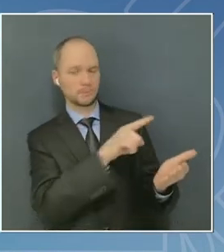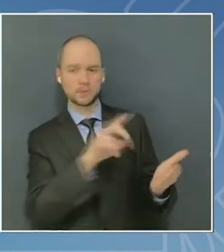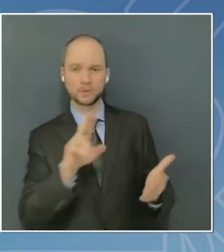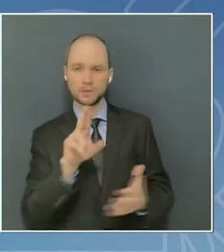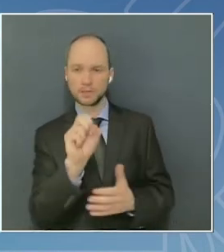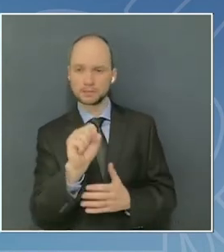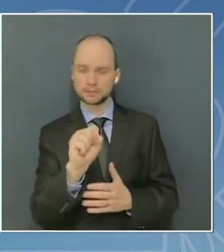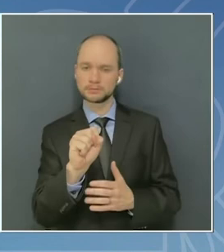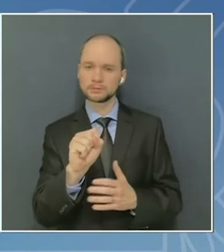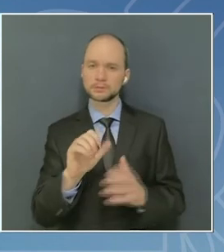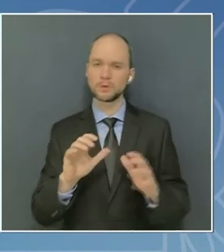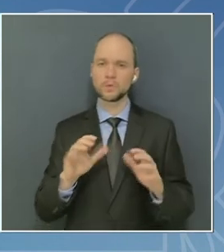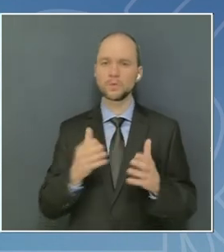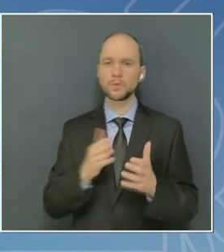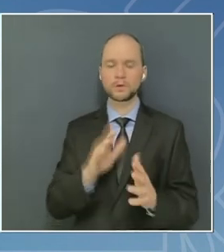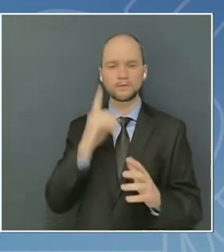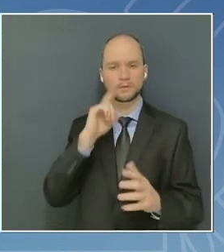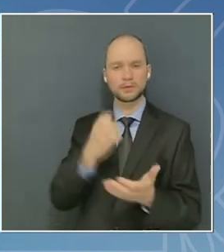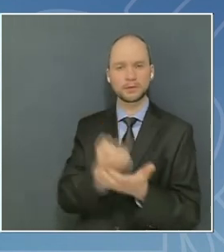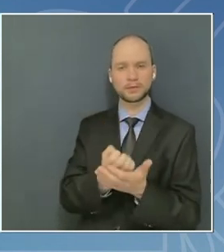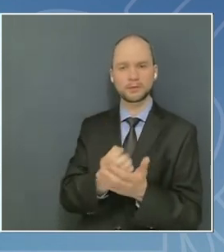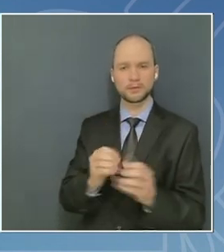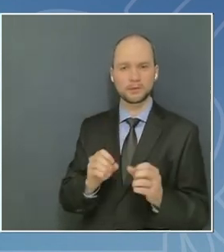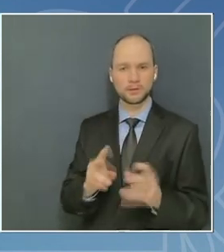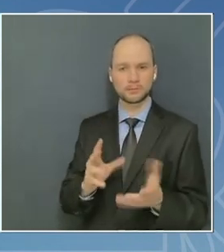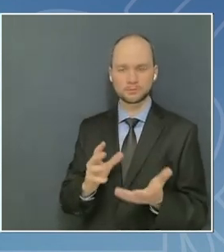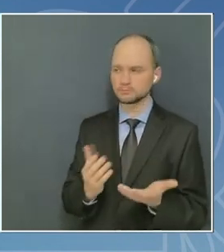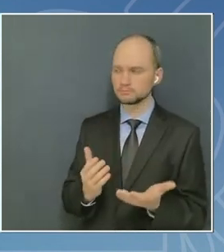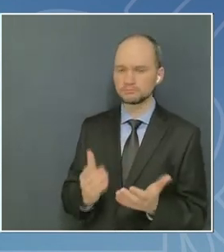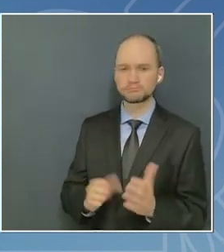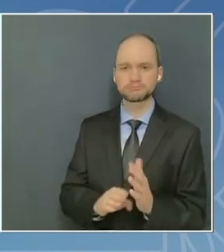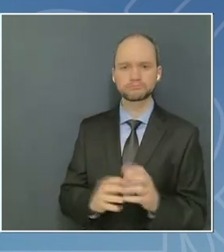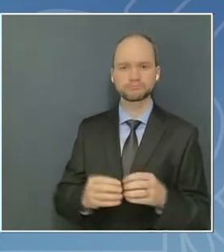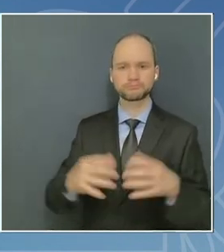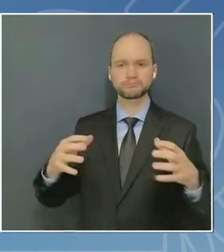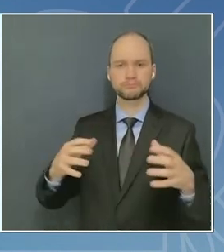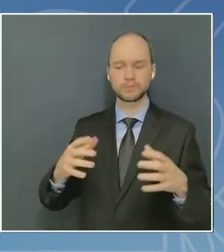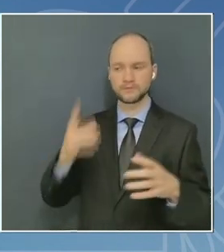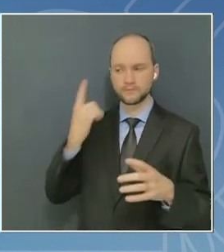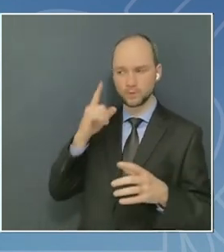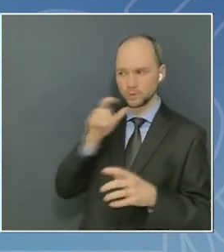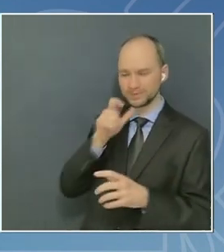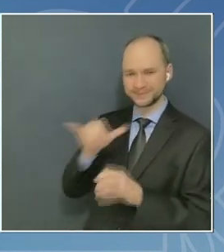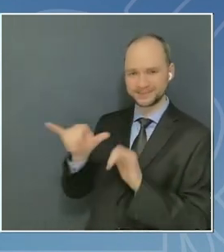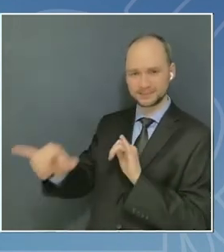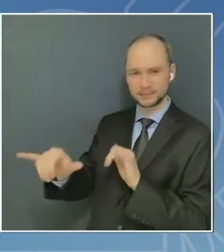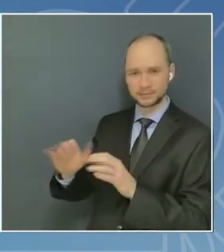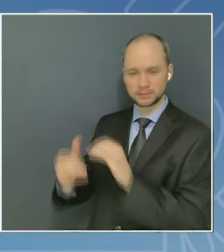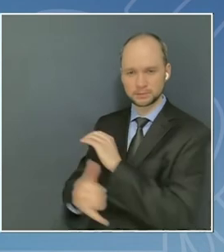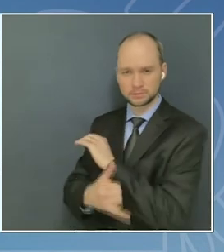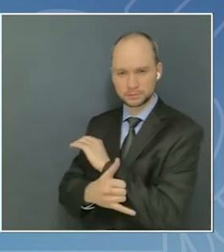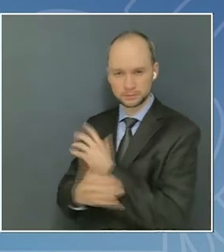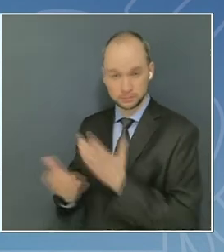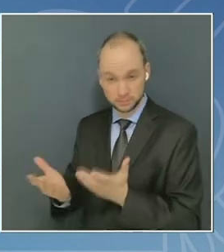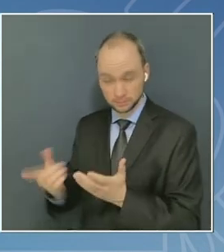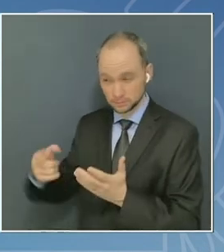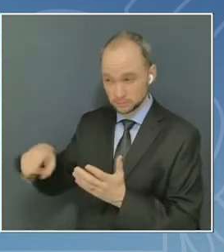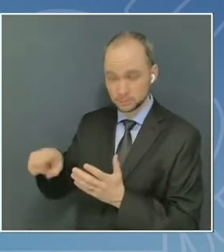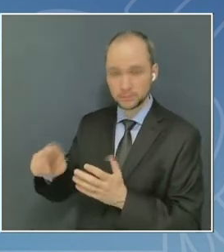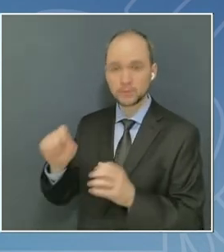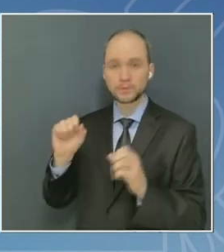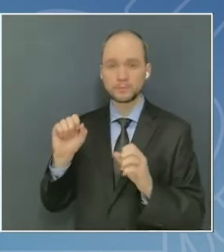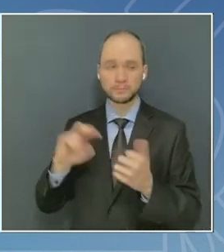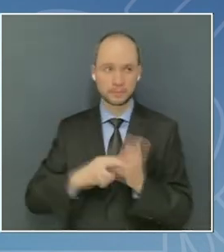opportunity for those in remaining in their country. So hopefully economic